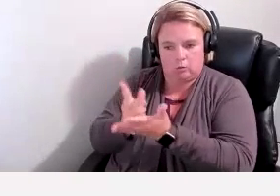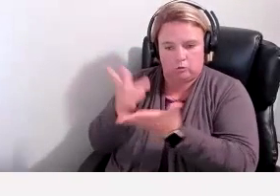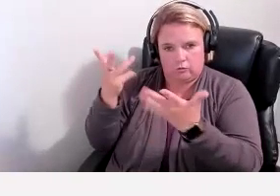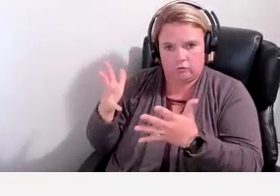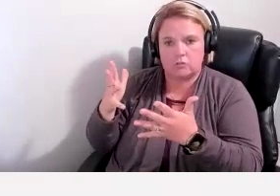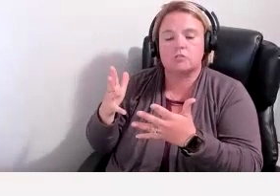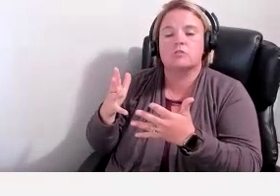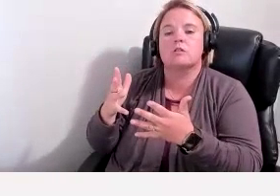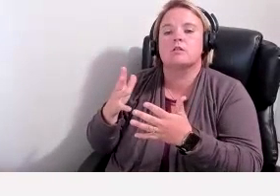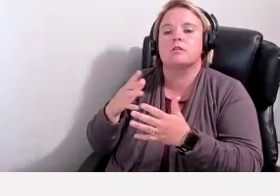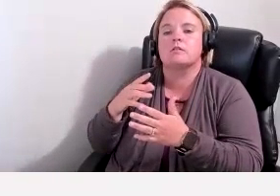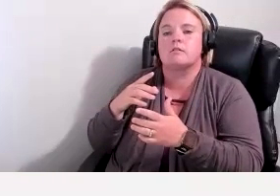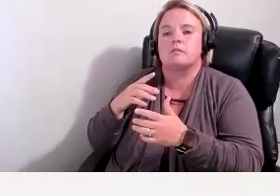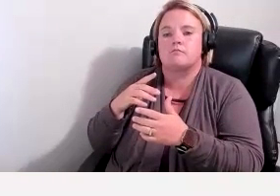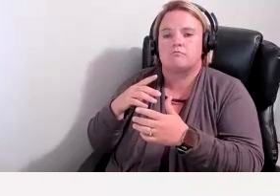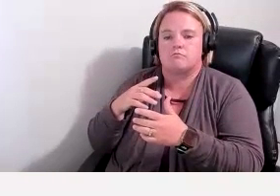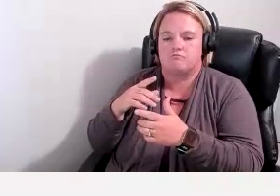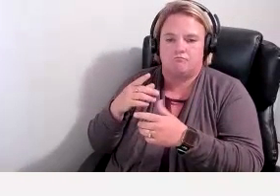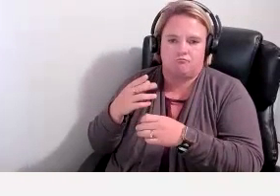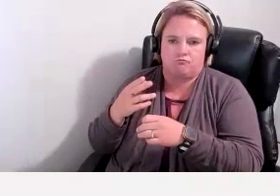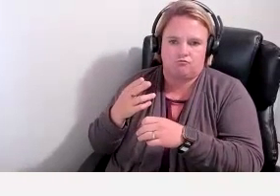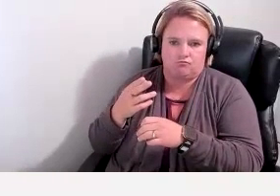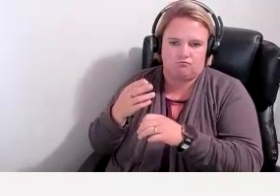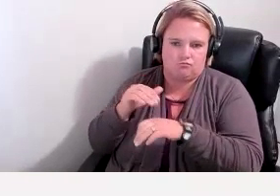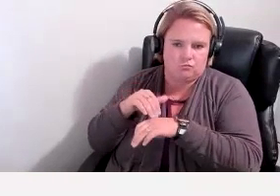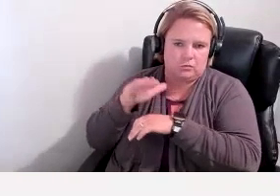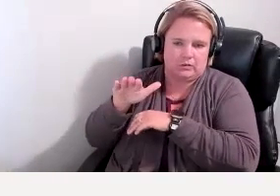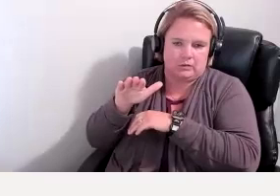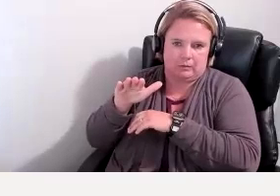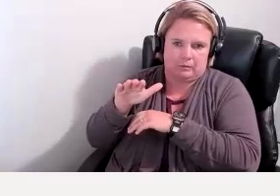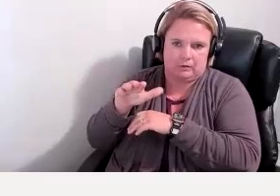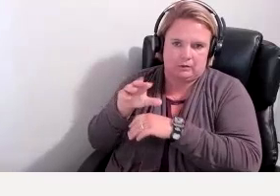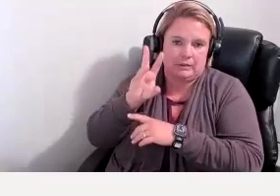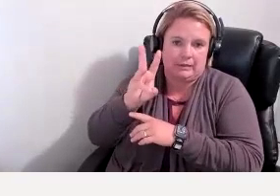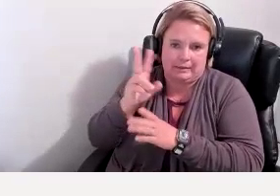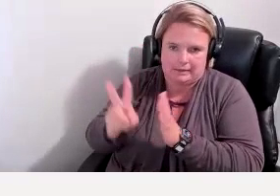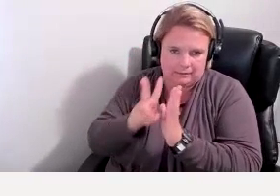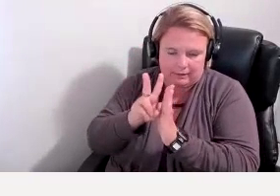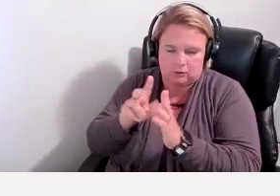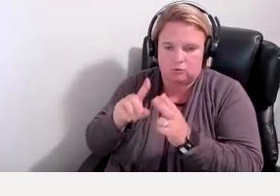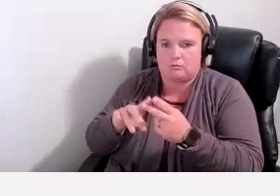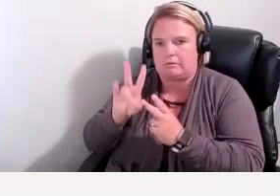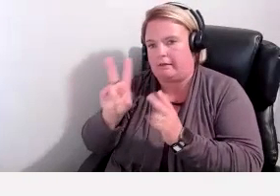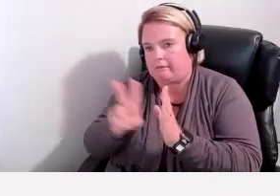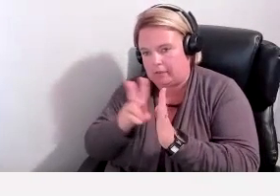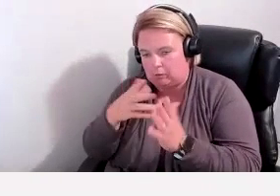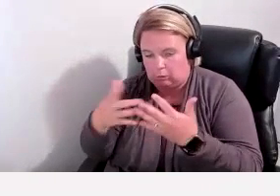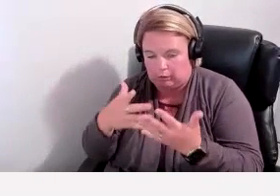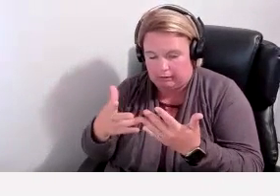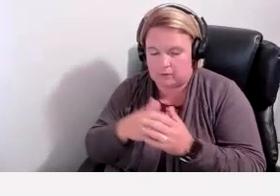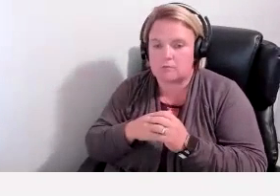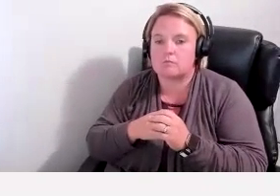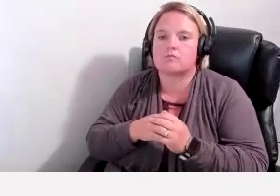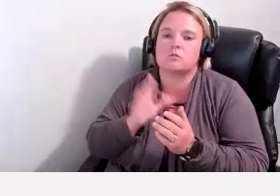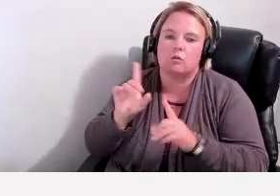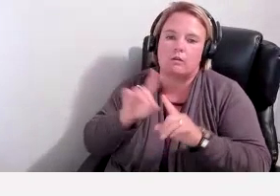get that approval, you can, you know, submit 6 videos if you want, 7, right? So that's